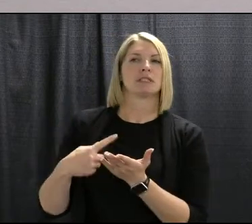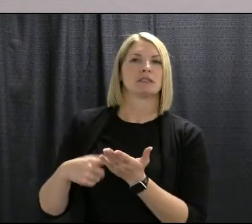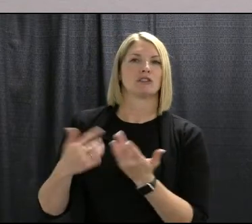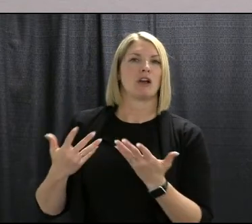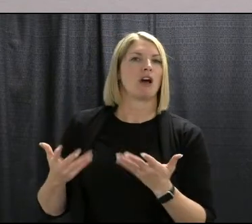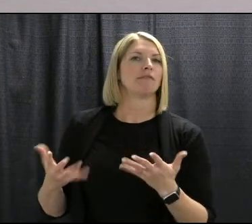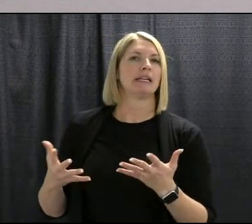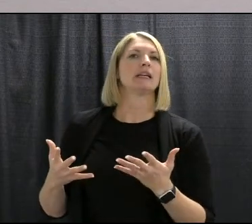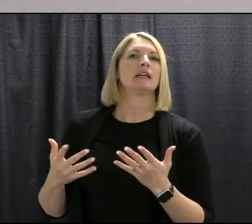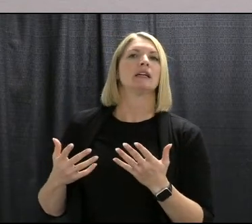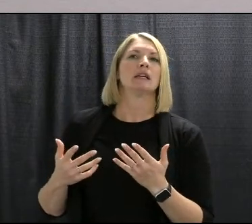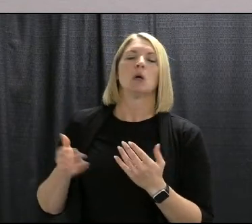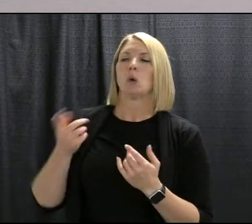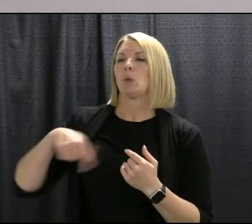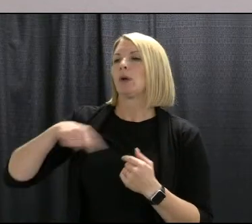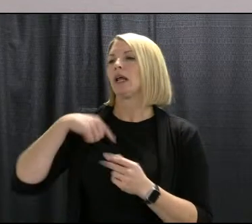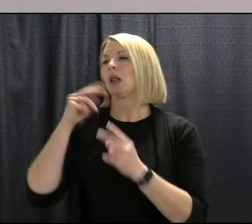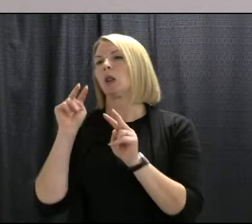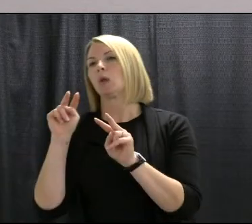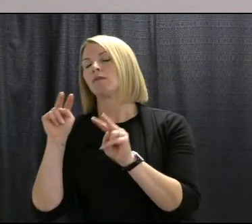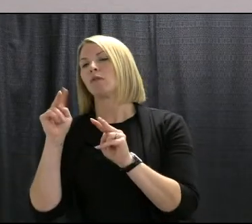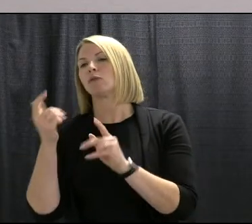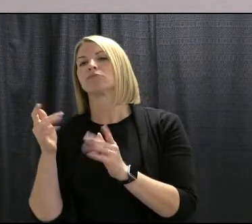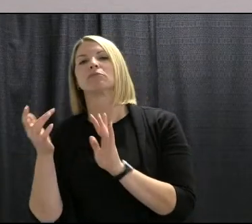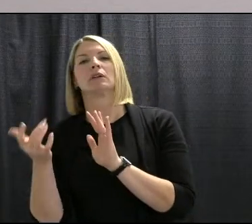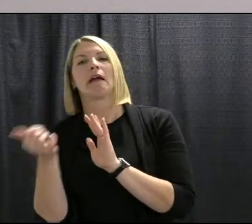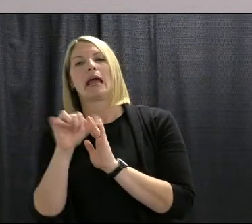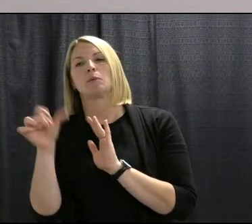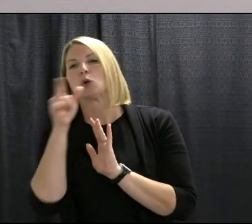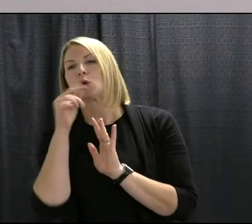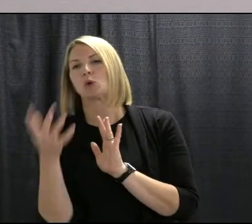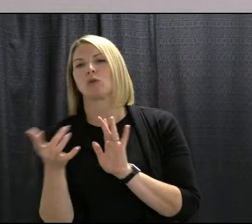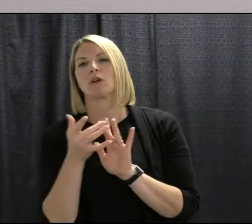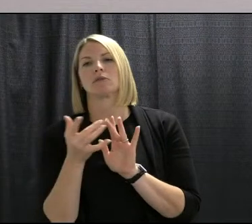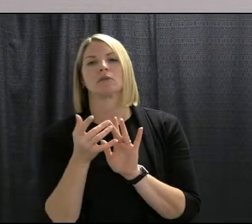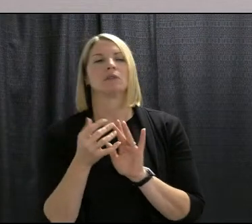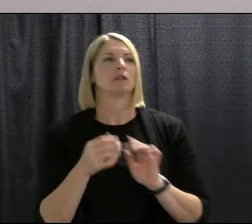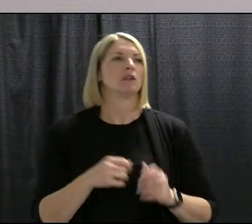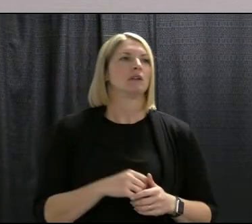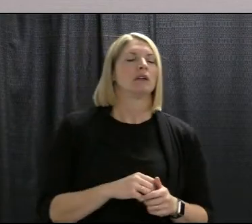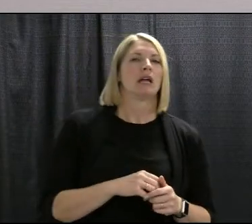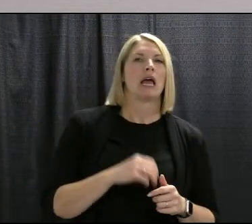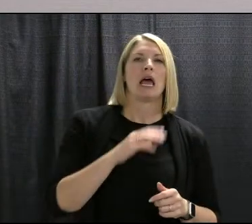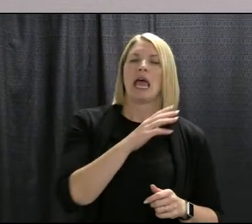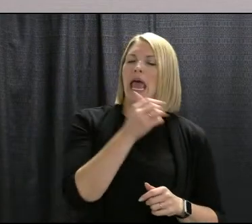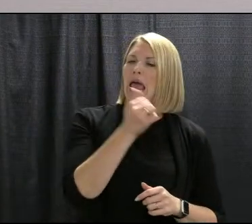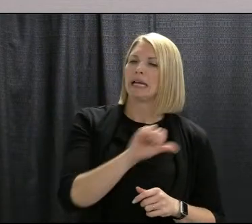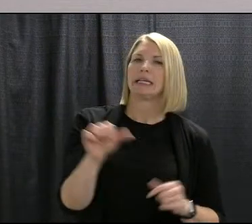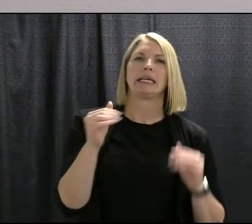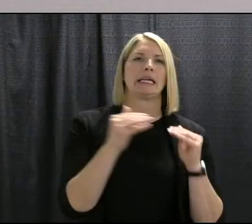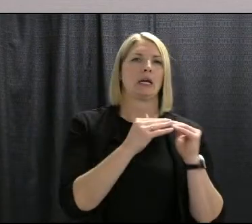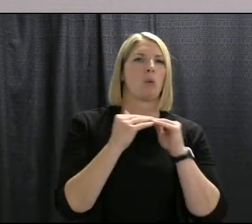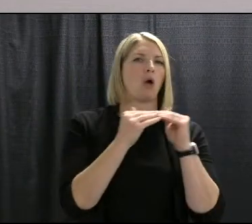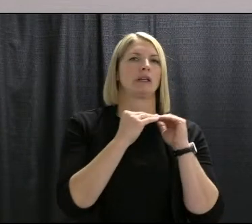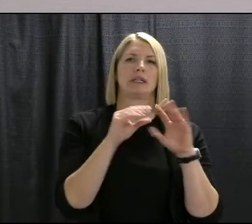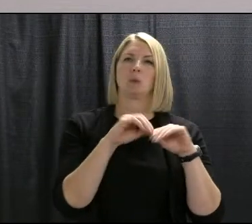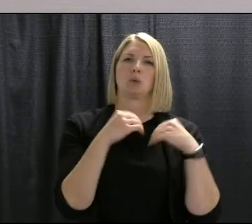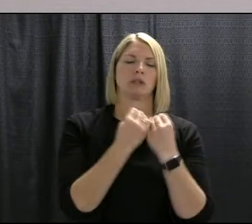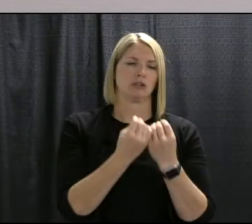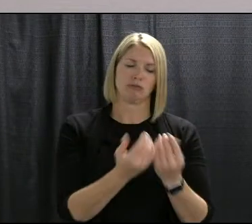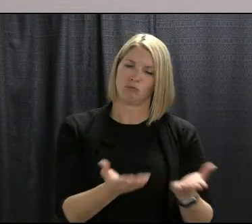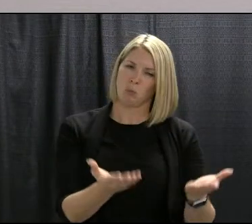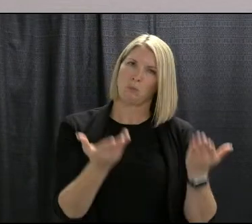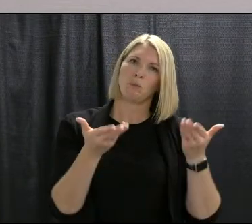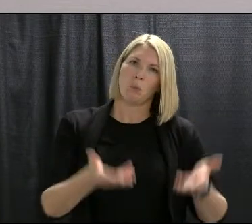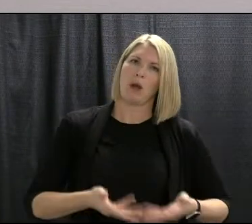from a variety of stakeholders And of on course, this issue. equality-seeking organizations Absolutely. as well, absolutely, obviously.